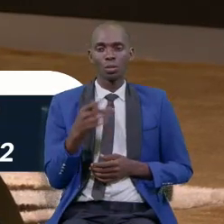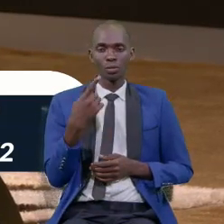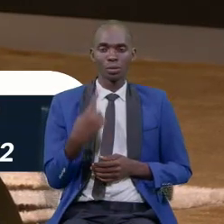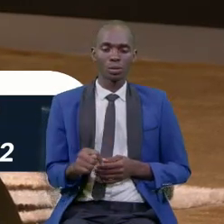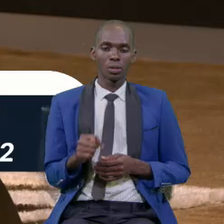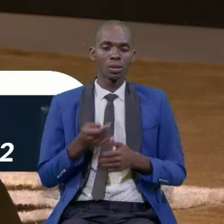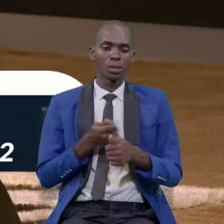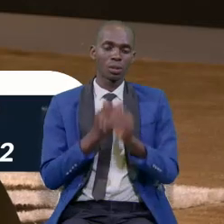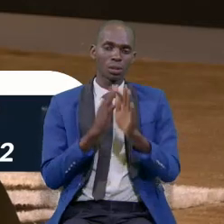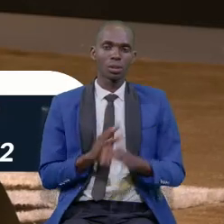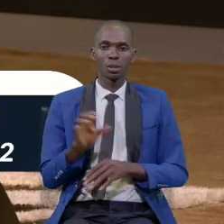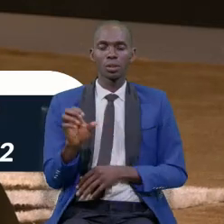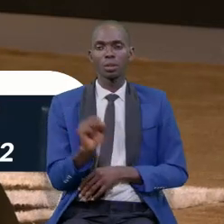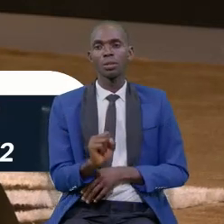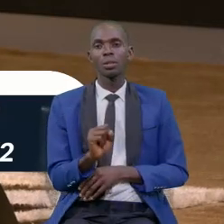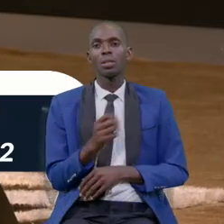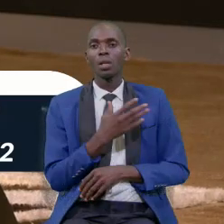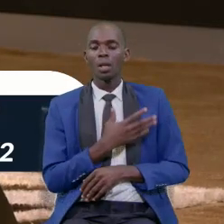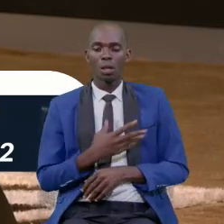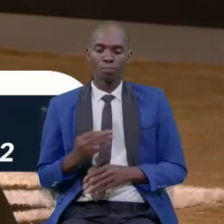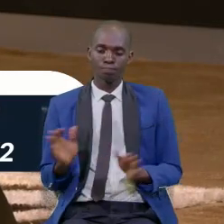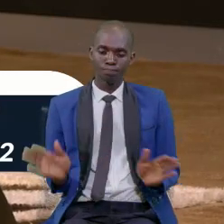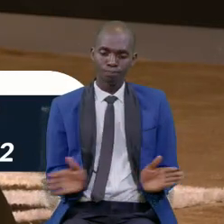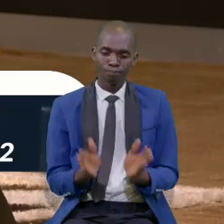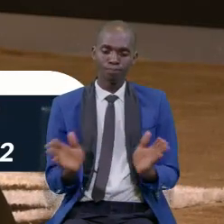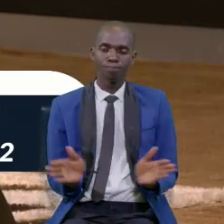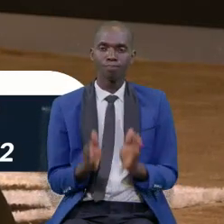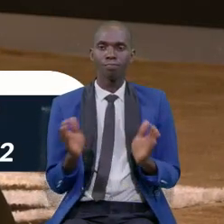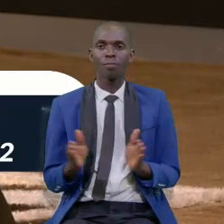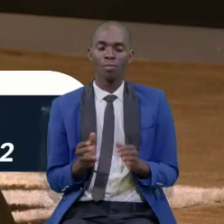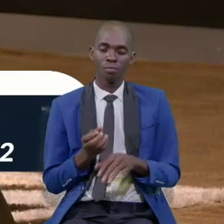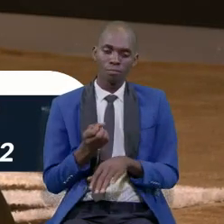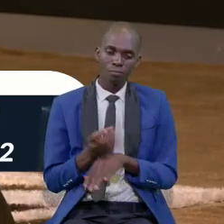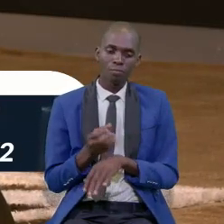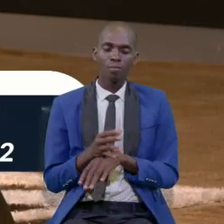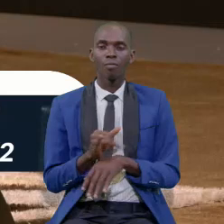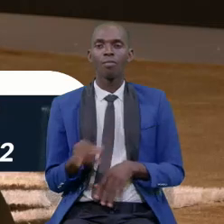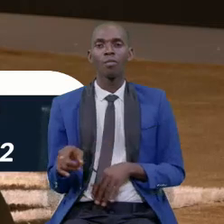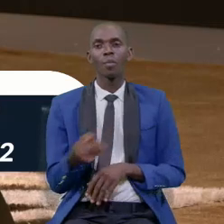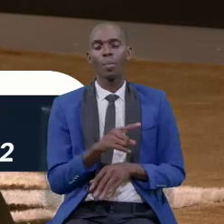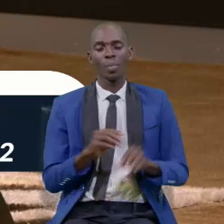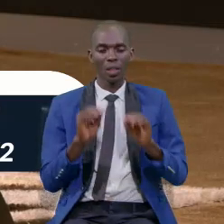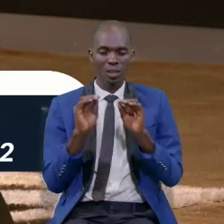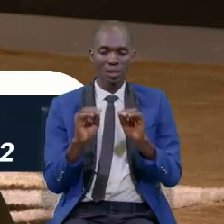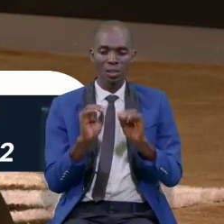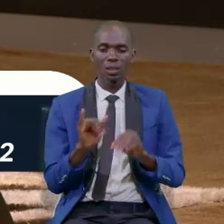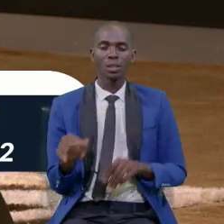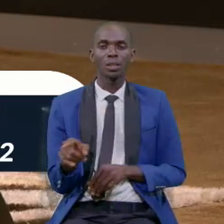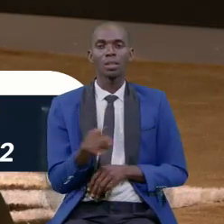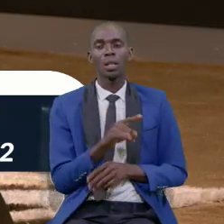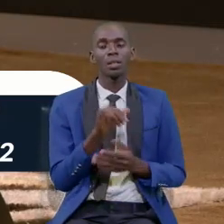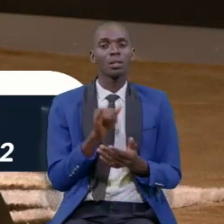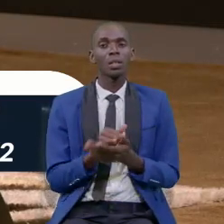disciples and exhorting them, admonishing them, teaching them